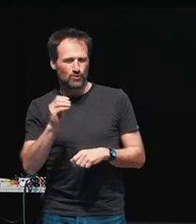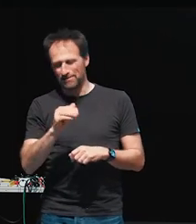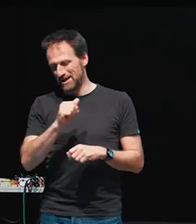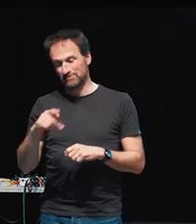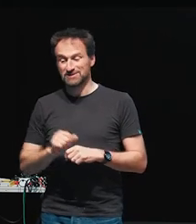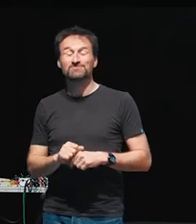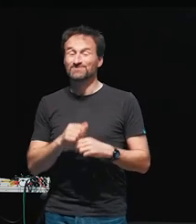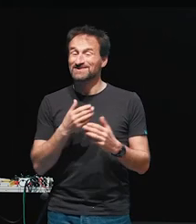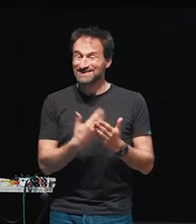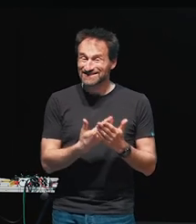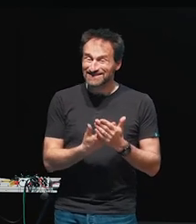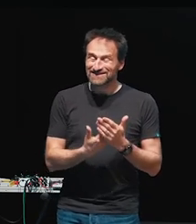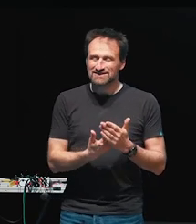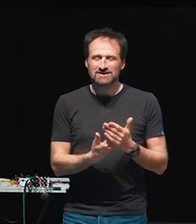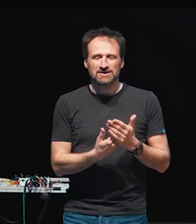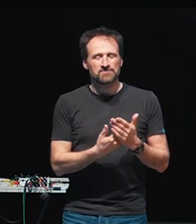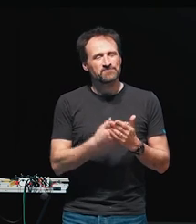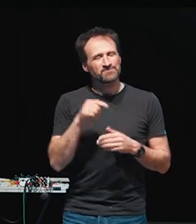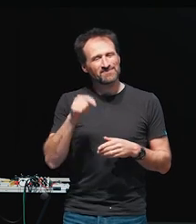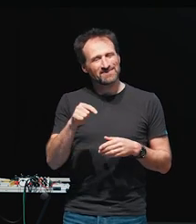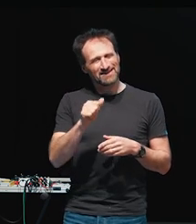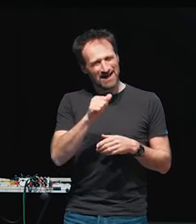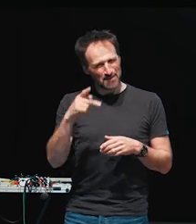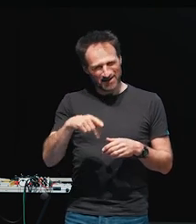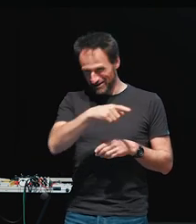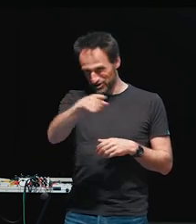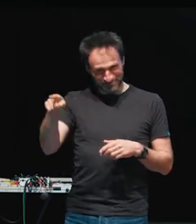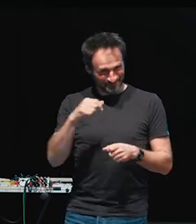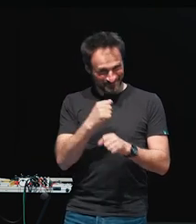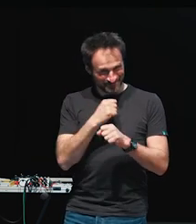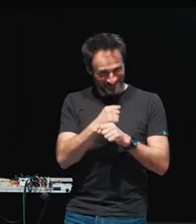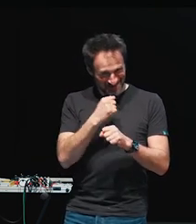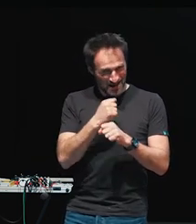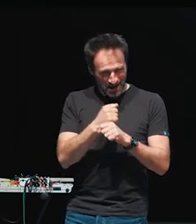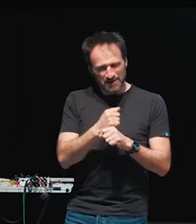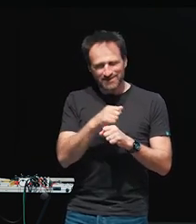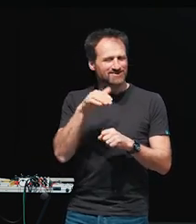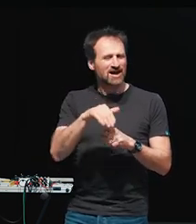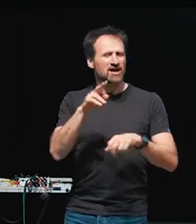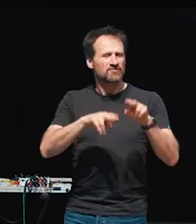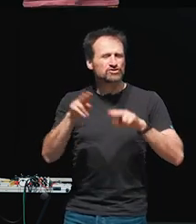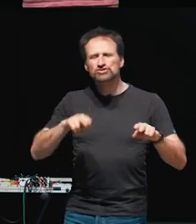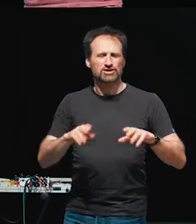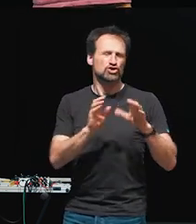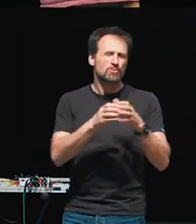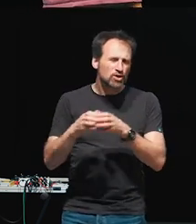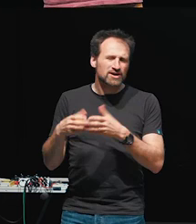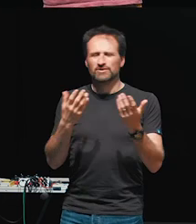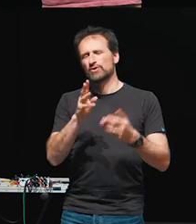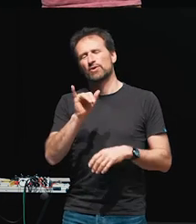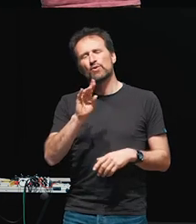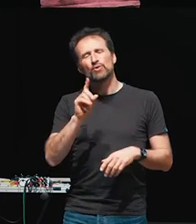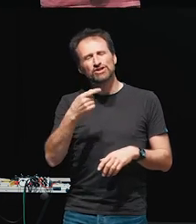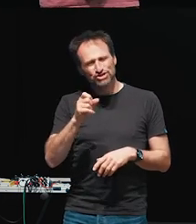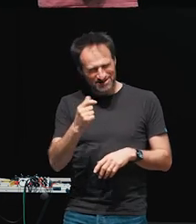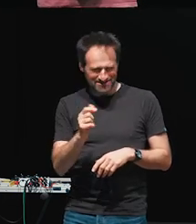bills. And I'm willing to bet that the applications that you work on are made up of a bunch of different components or widgets, because that's the architecture of